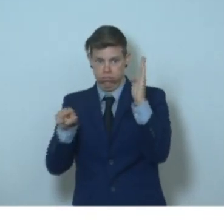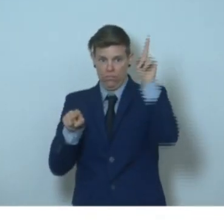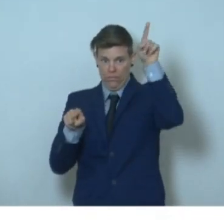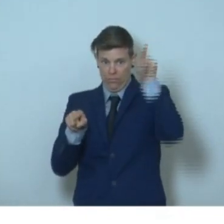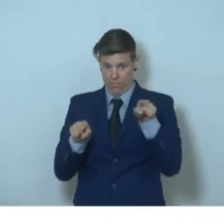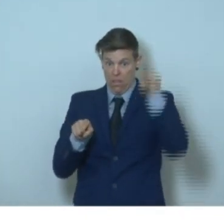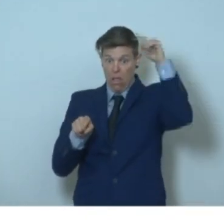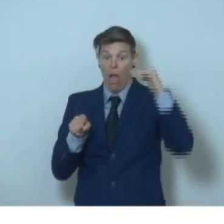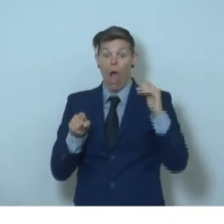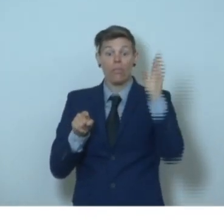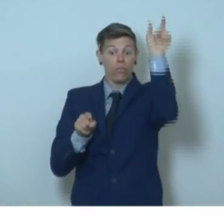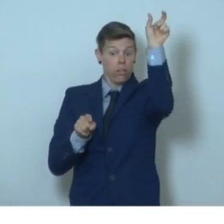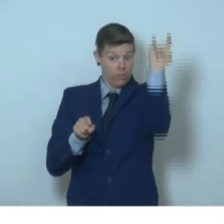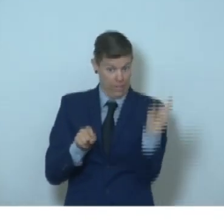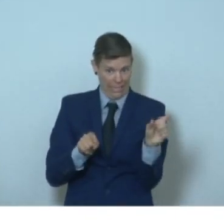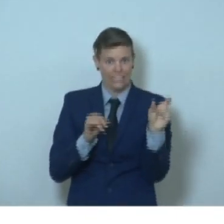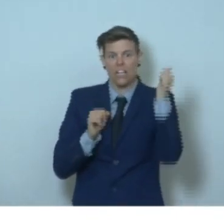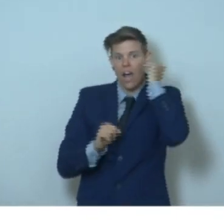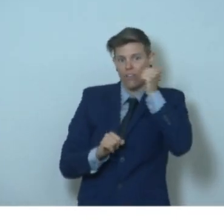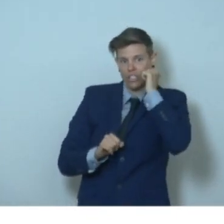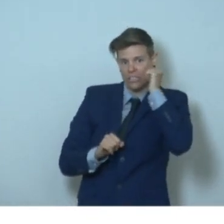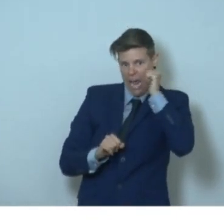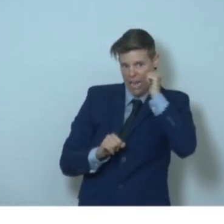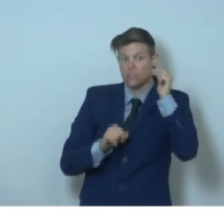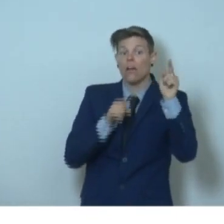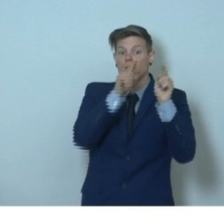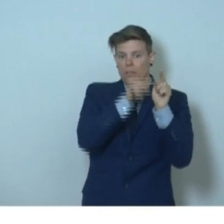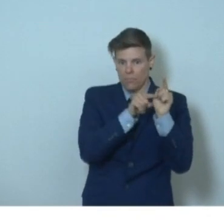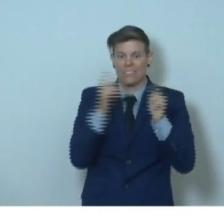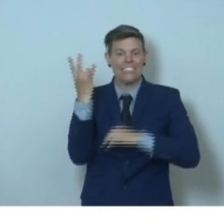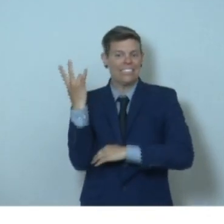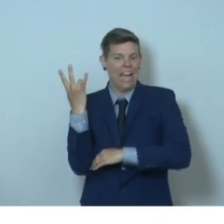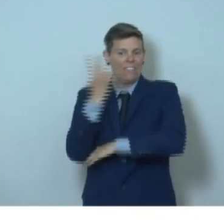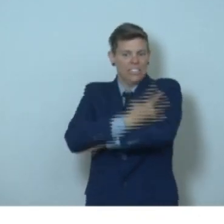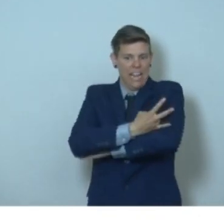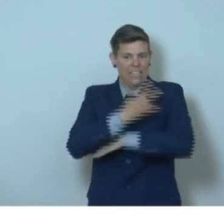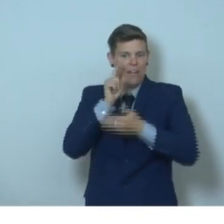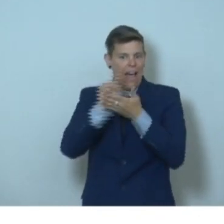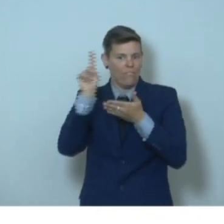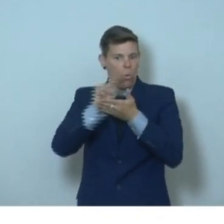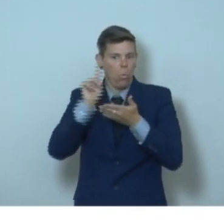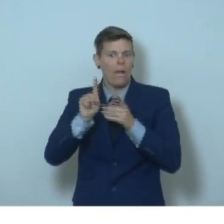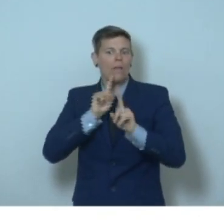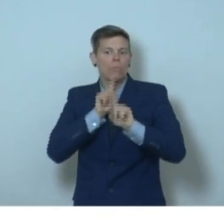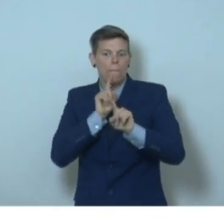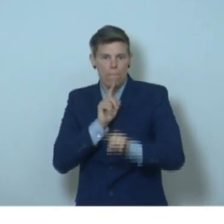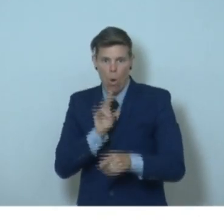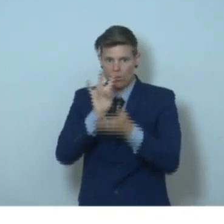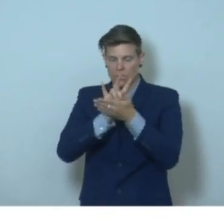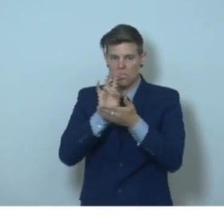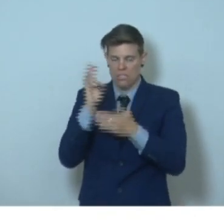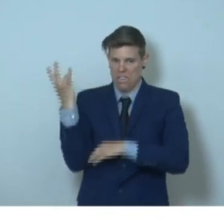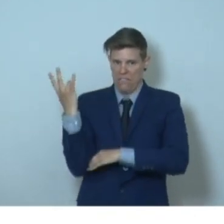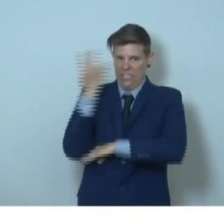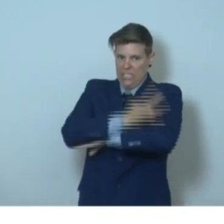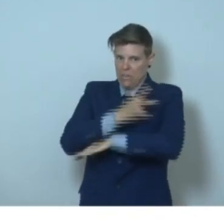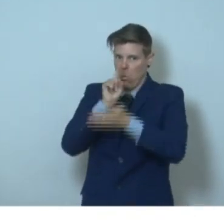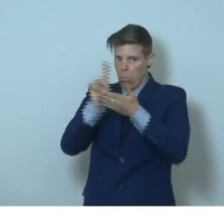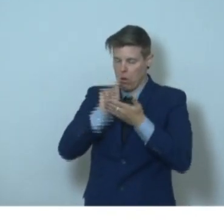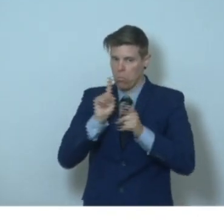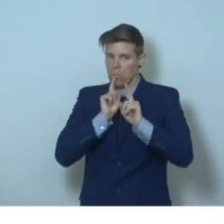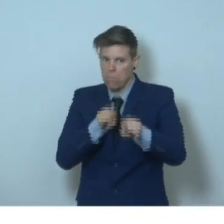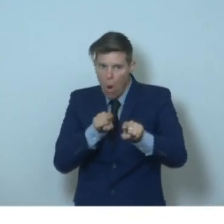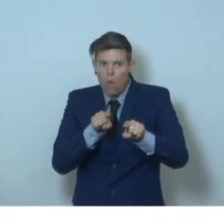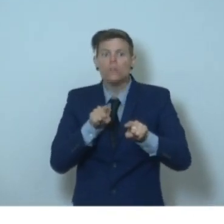average, which means it smooths it out and we look like what was the average number of cases over the last 7 days. And I'm going to focus today mainly on